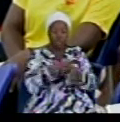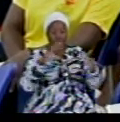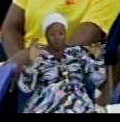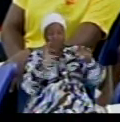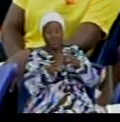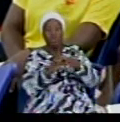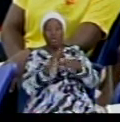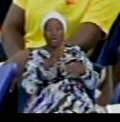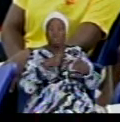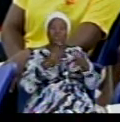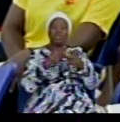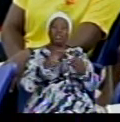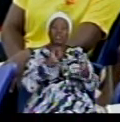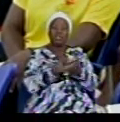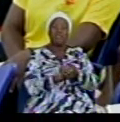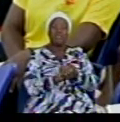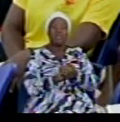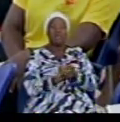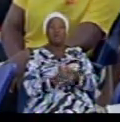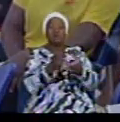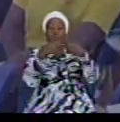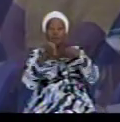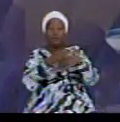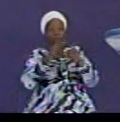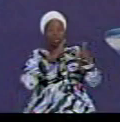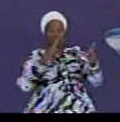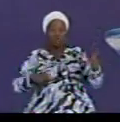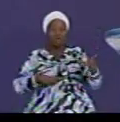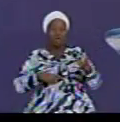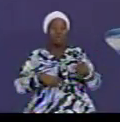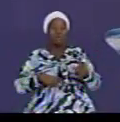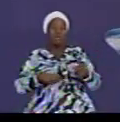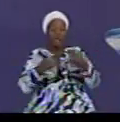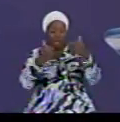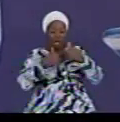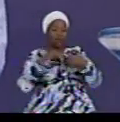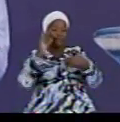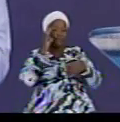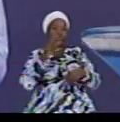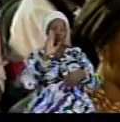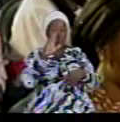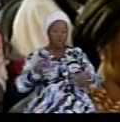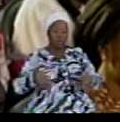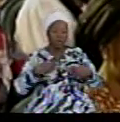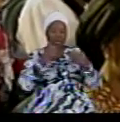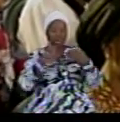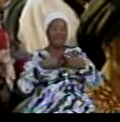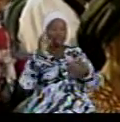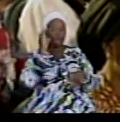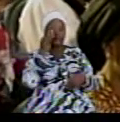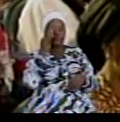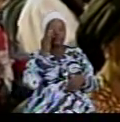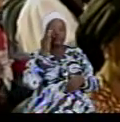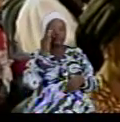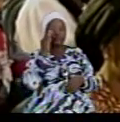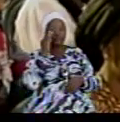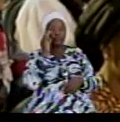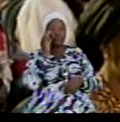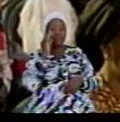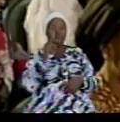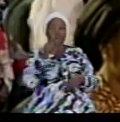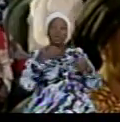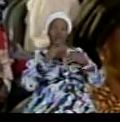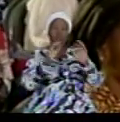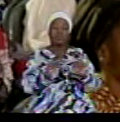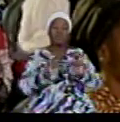connection and reconciliation with God bears fruit. Your life will bear fruit. You're giving your life to